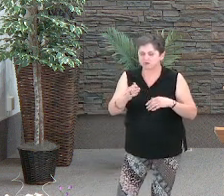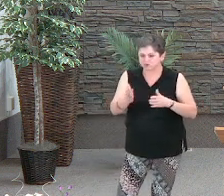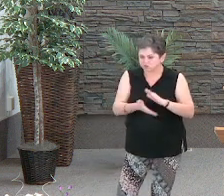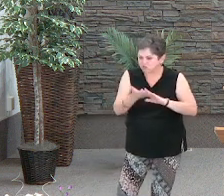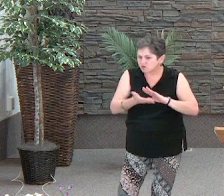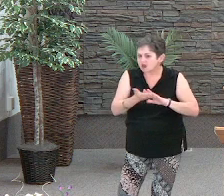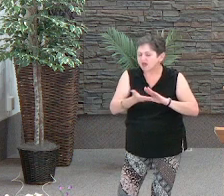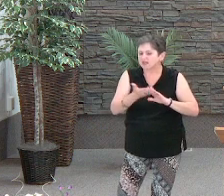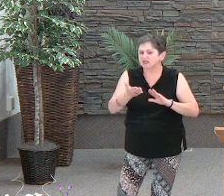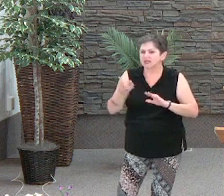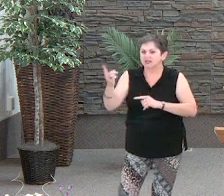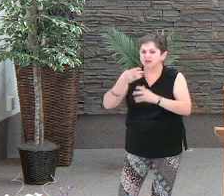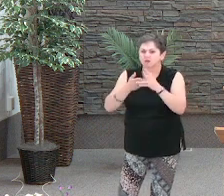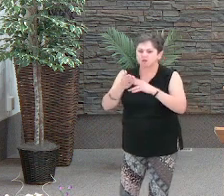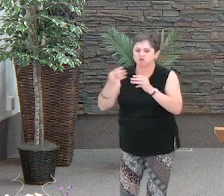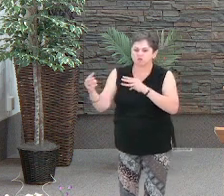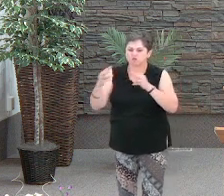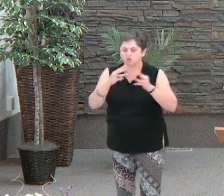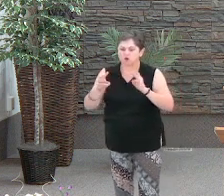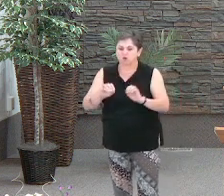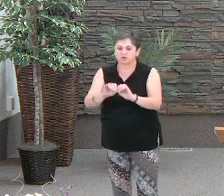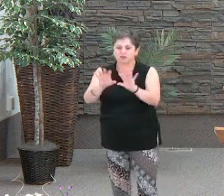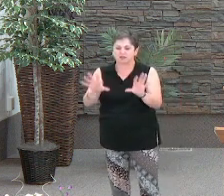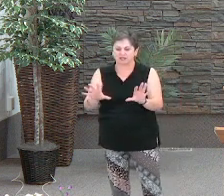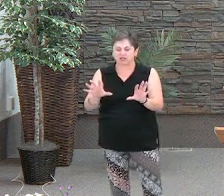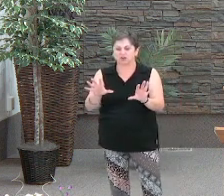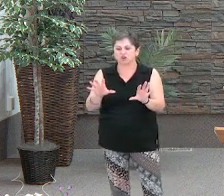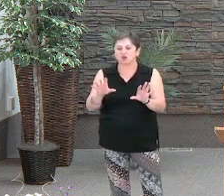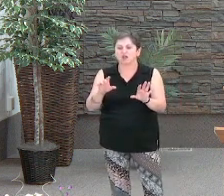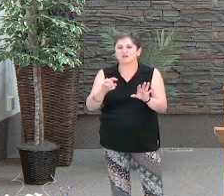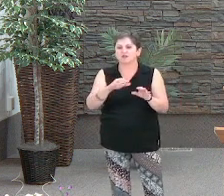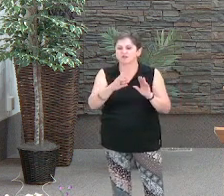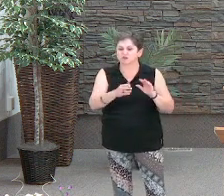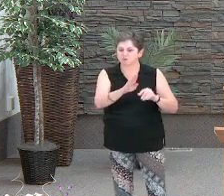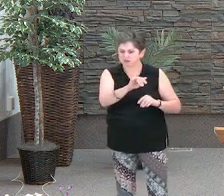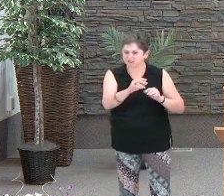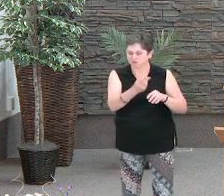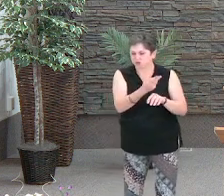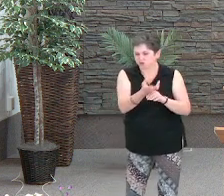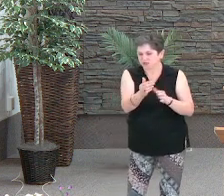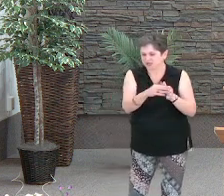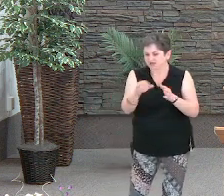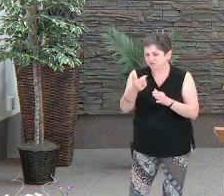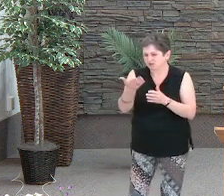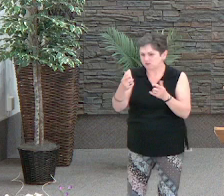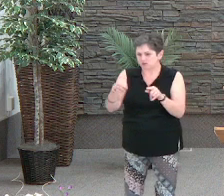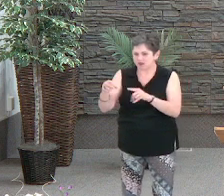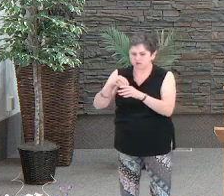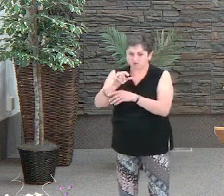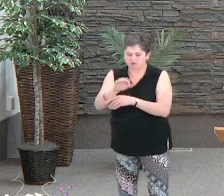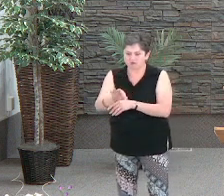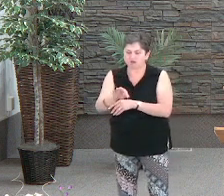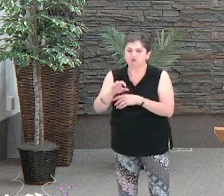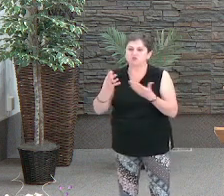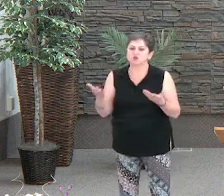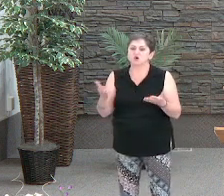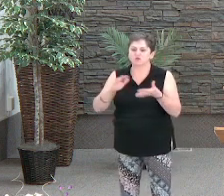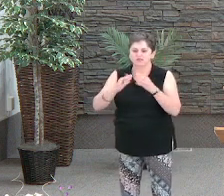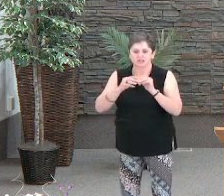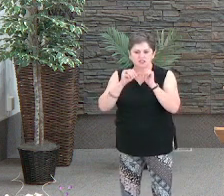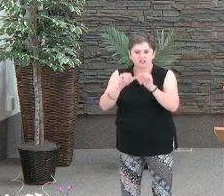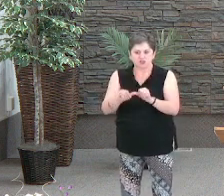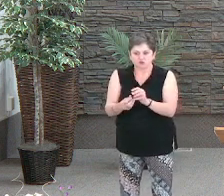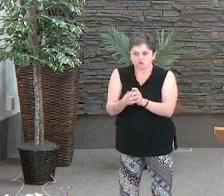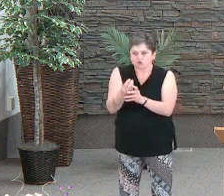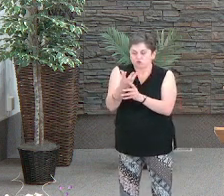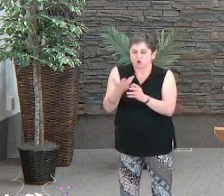running. Coming through the war, it was very clear it was going to be repurposed and some other things were going to happen. And so the city was continuing to